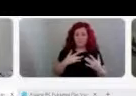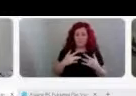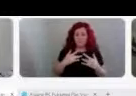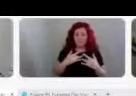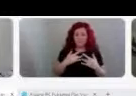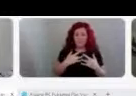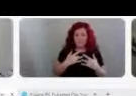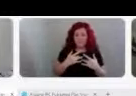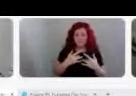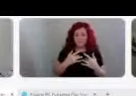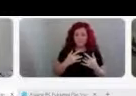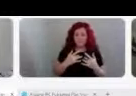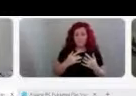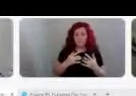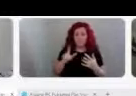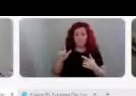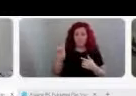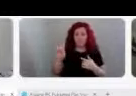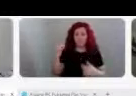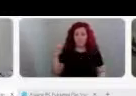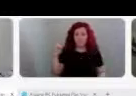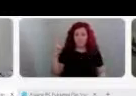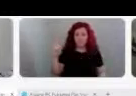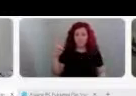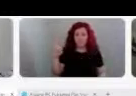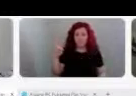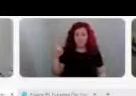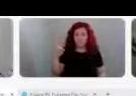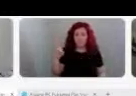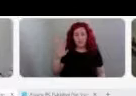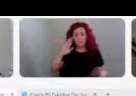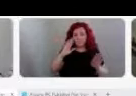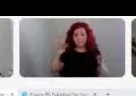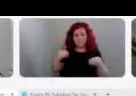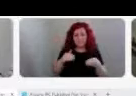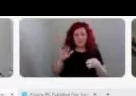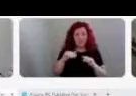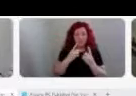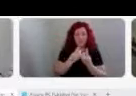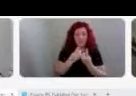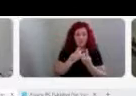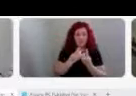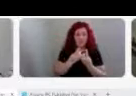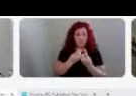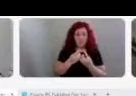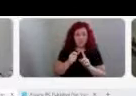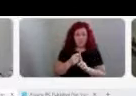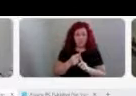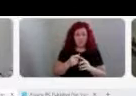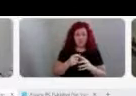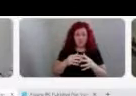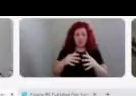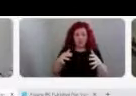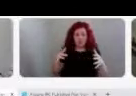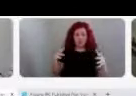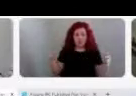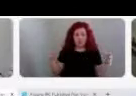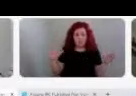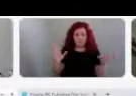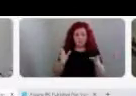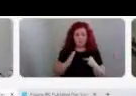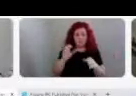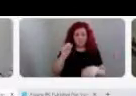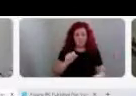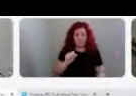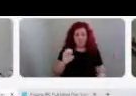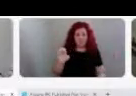placing oro valley and ld-17 this district is planned as a stretched out and narrow region running southeast